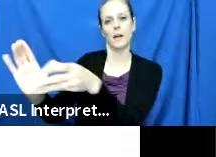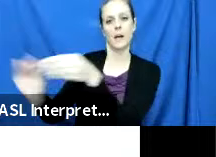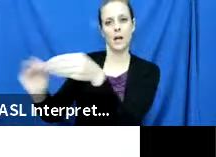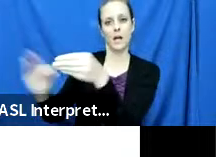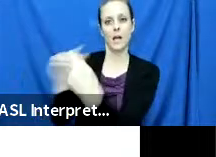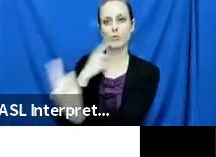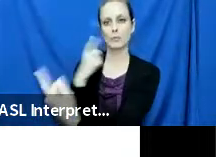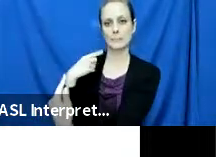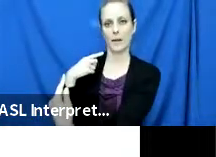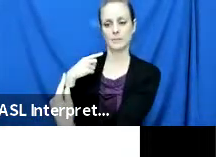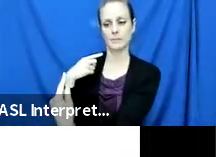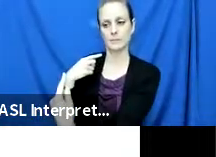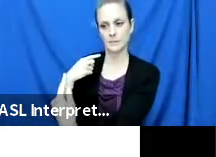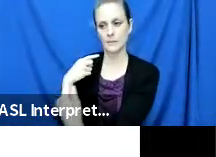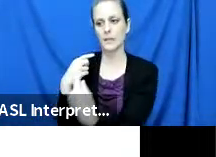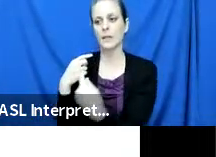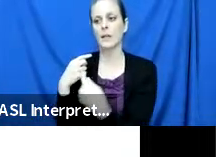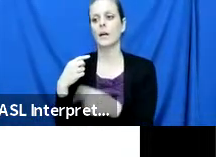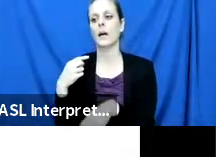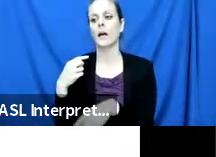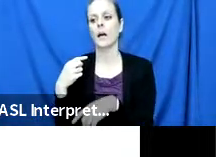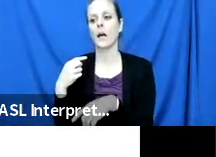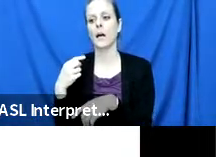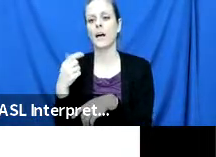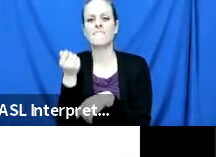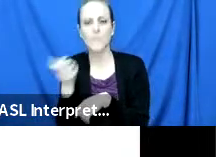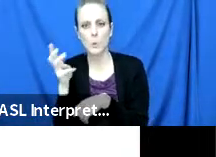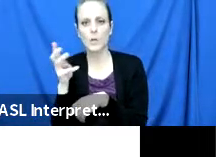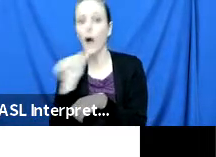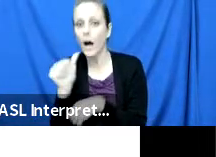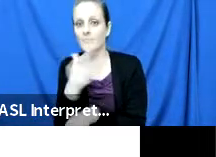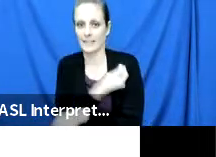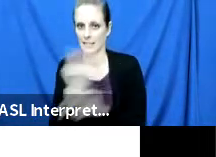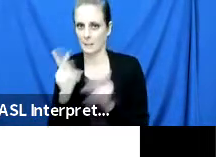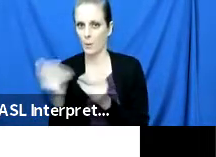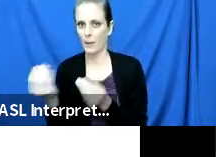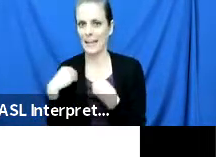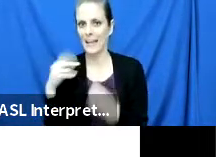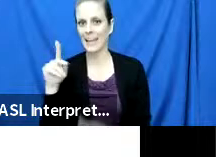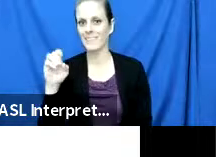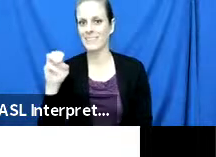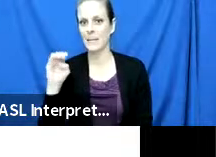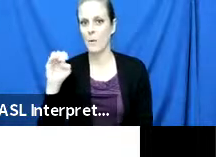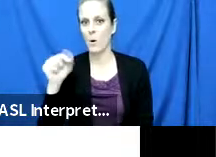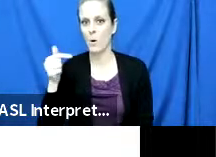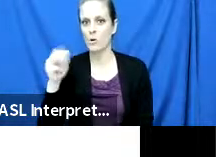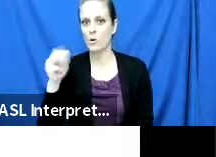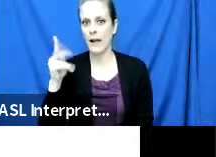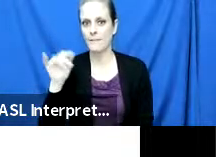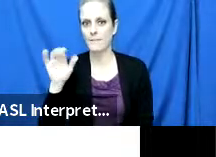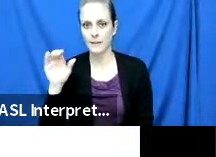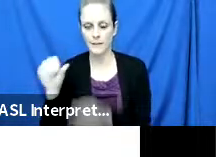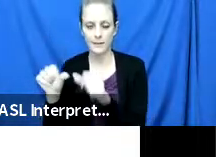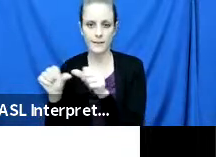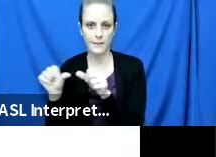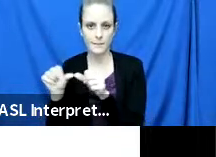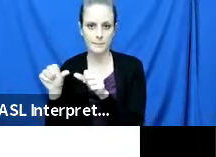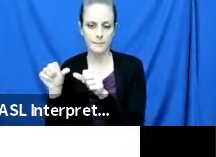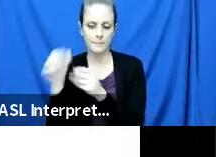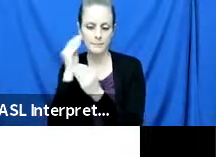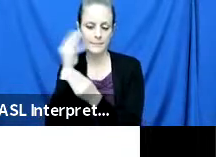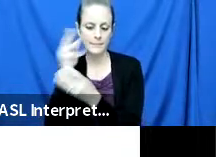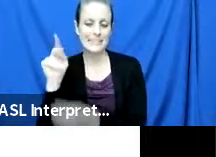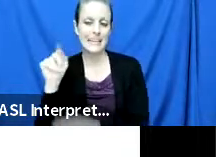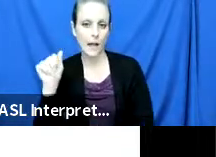fewer gave demographic data. Fewer unvaccinated folks gave us their demographic